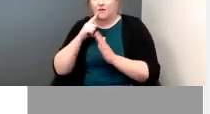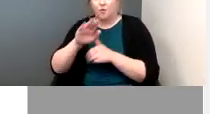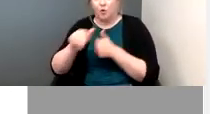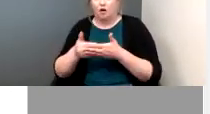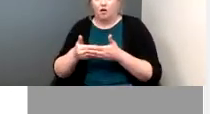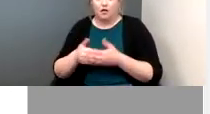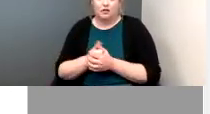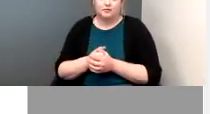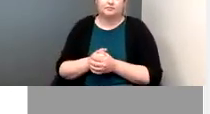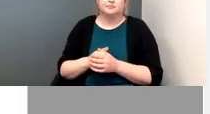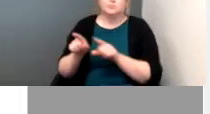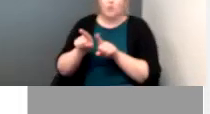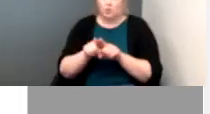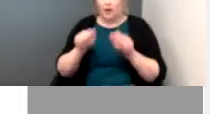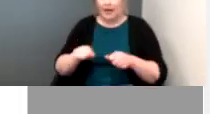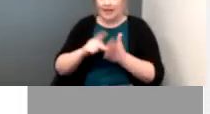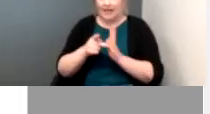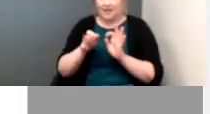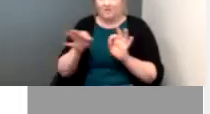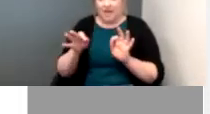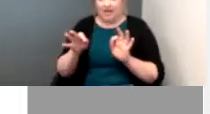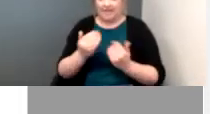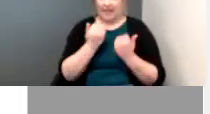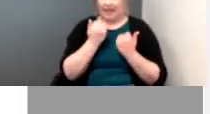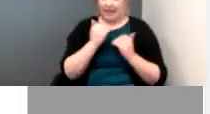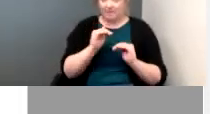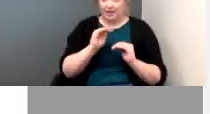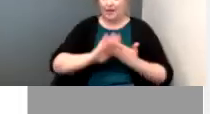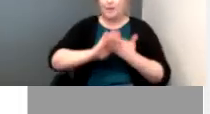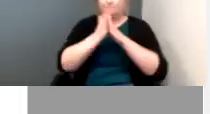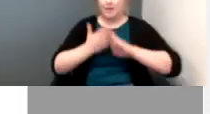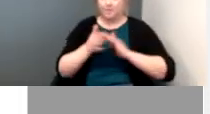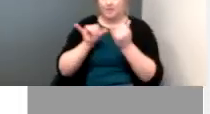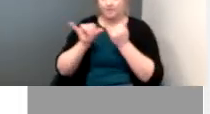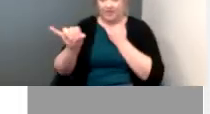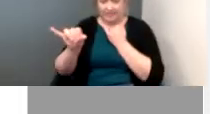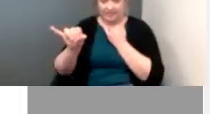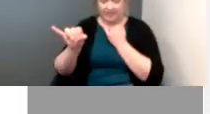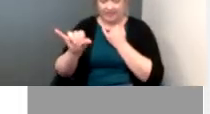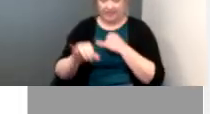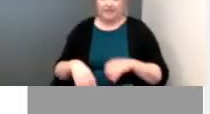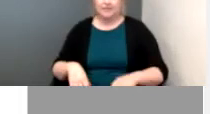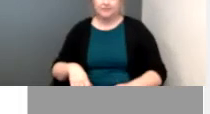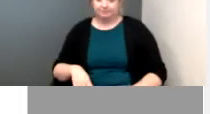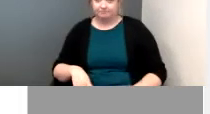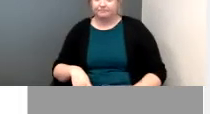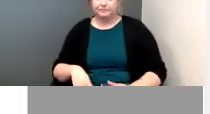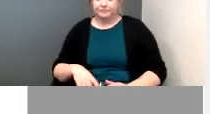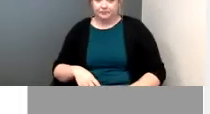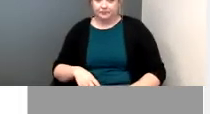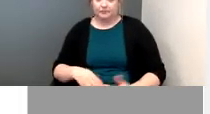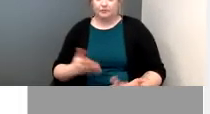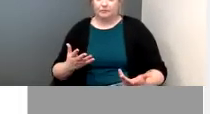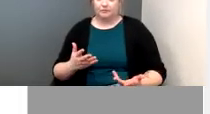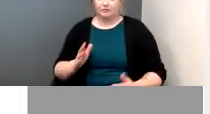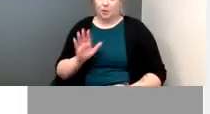notation as limit where n tends to infinity, where our size of our array grows till infinity. Our approximation